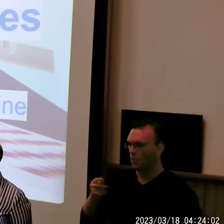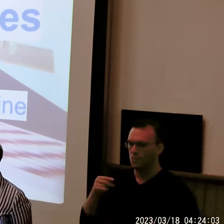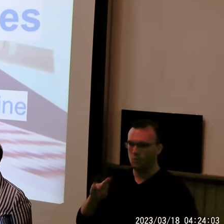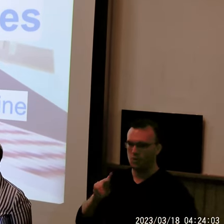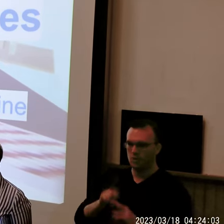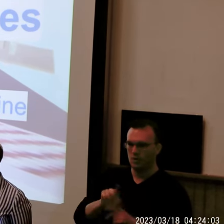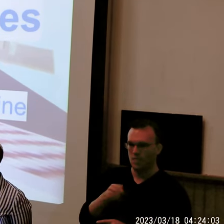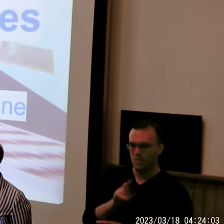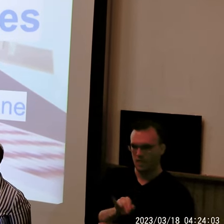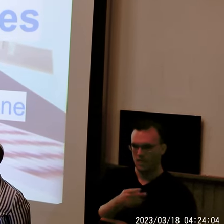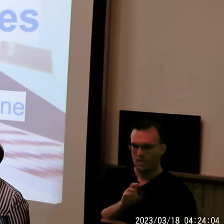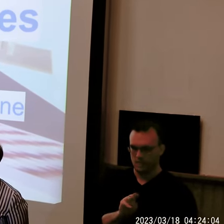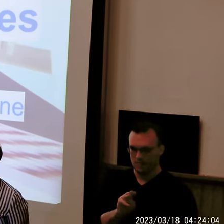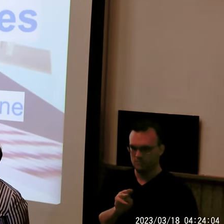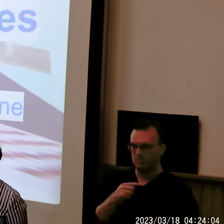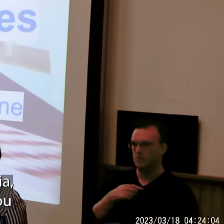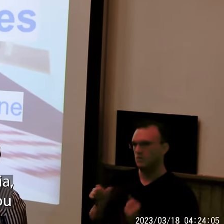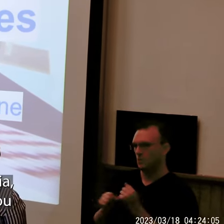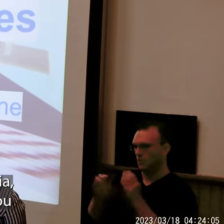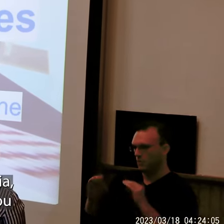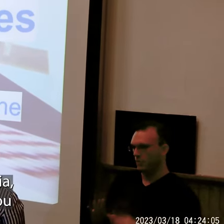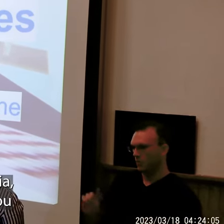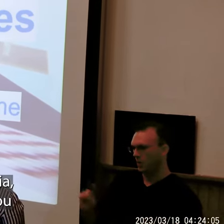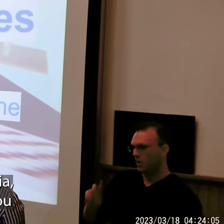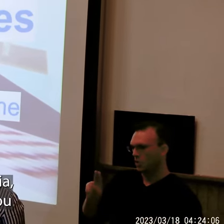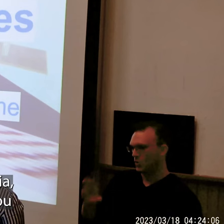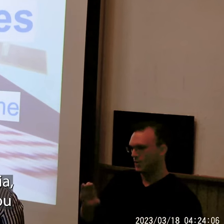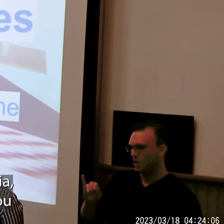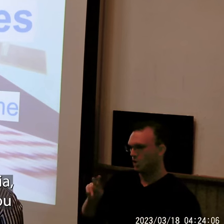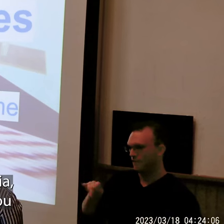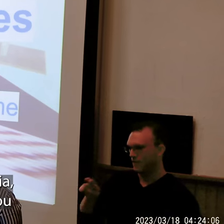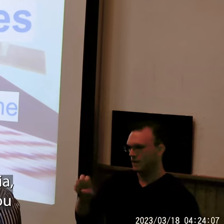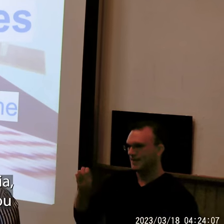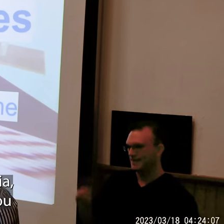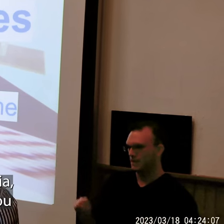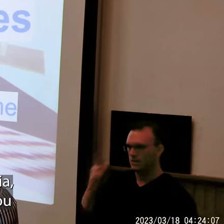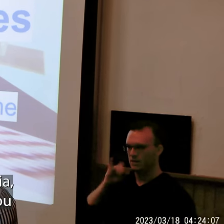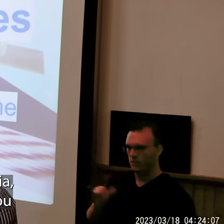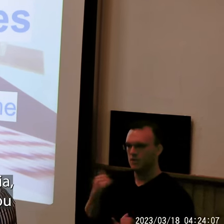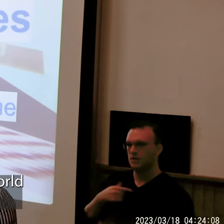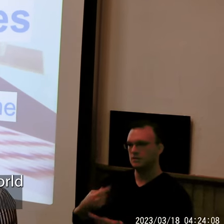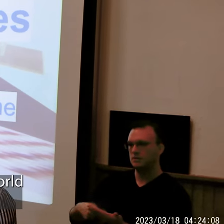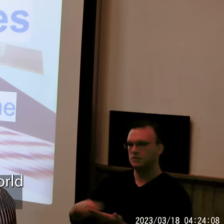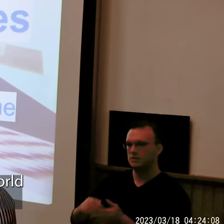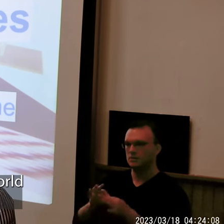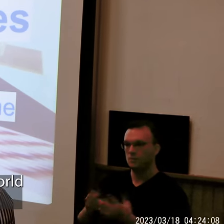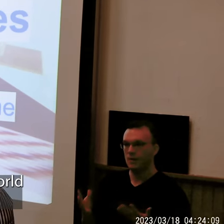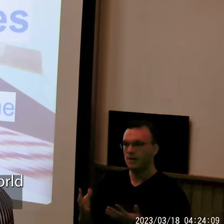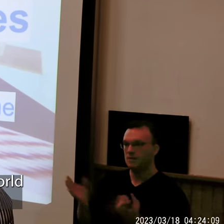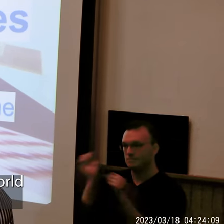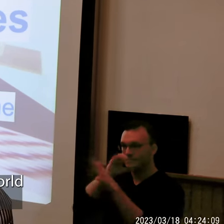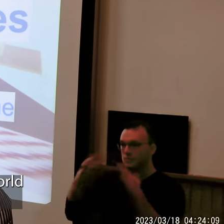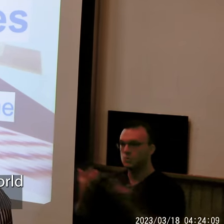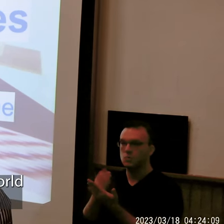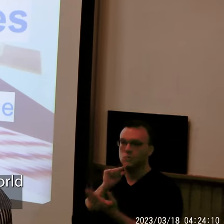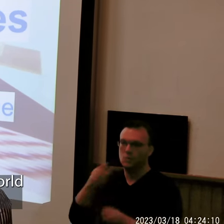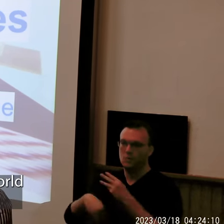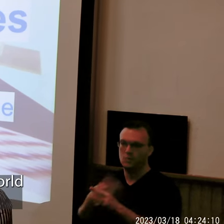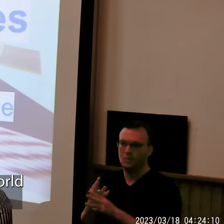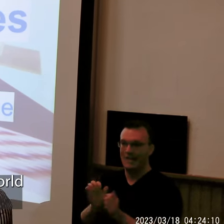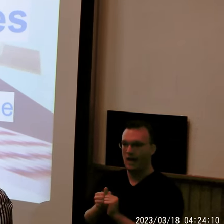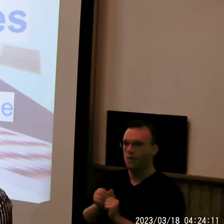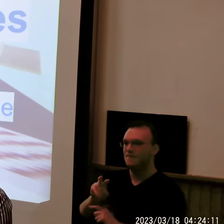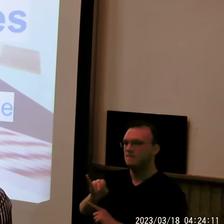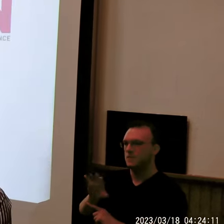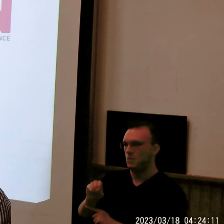them pronouns. I'm an associate professor at UC Irvine in Southern California. And today I'm going to be talking to you about envisioning new queer worlds through